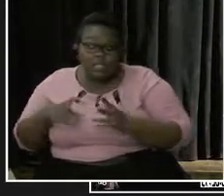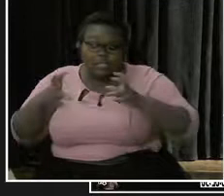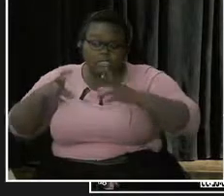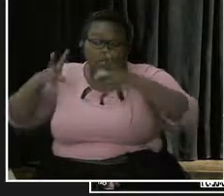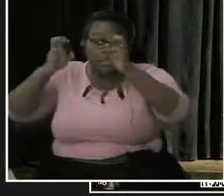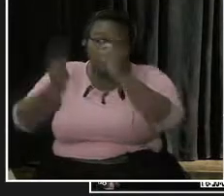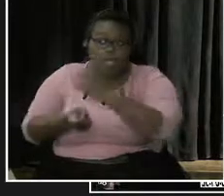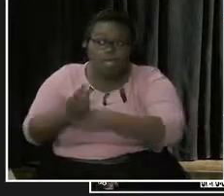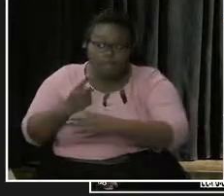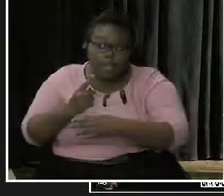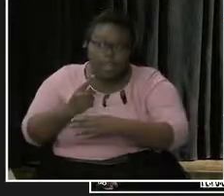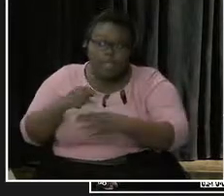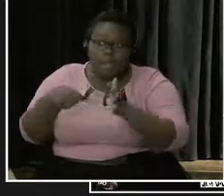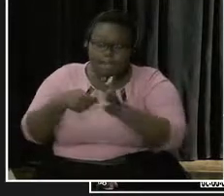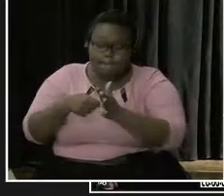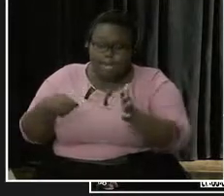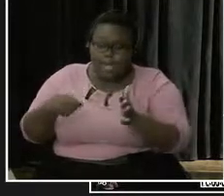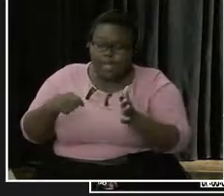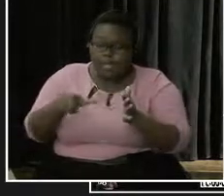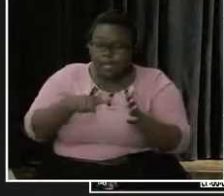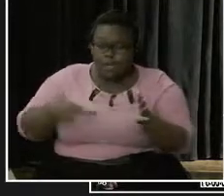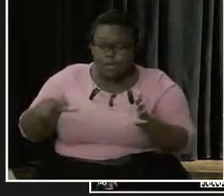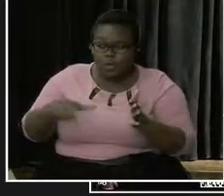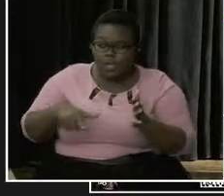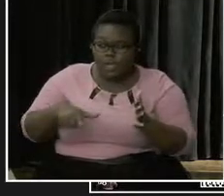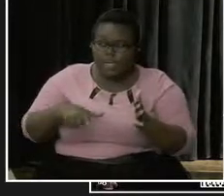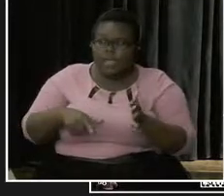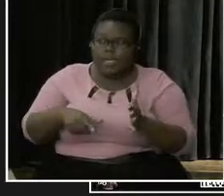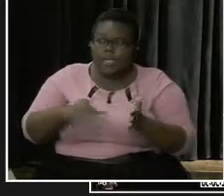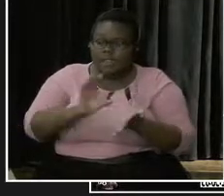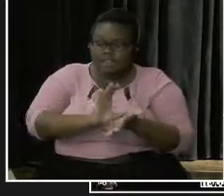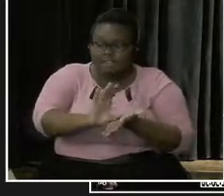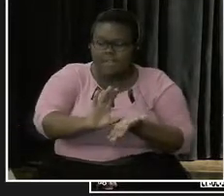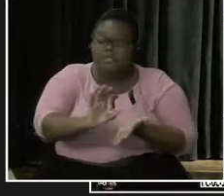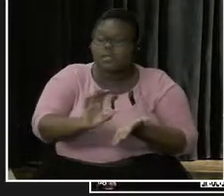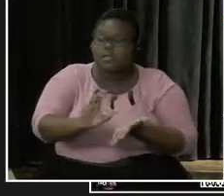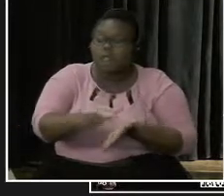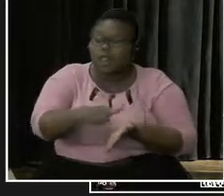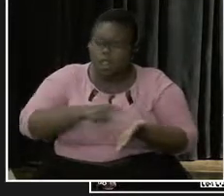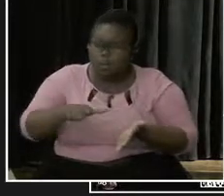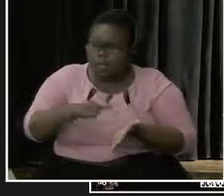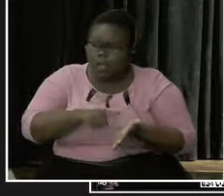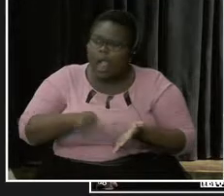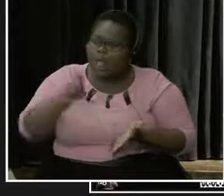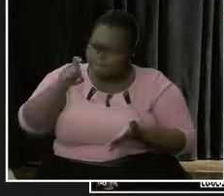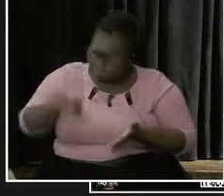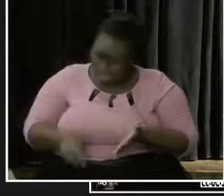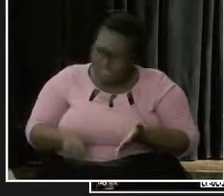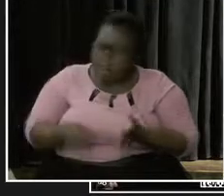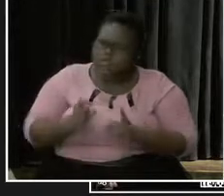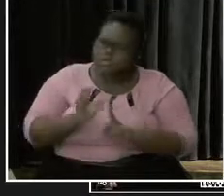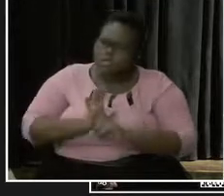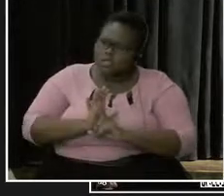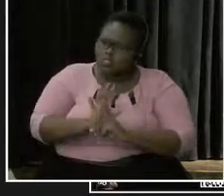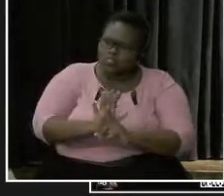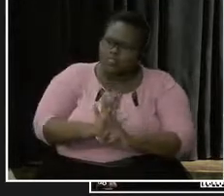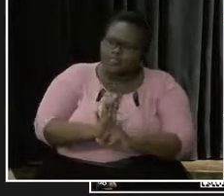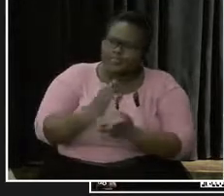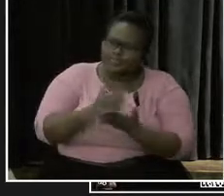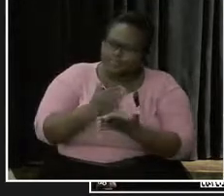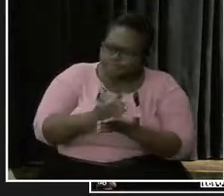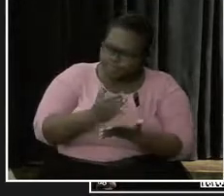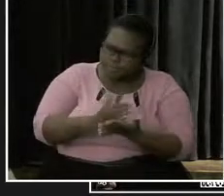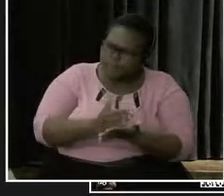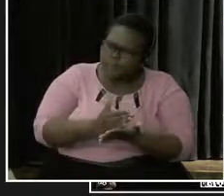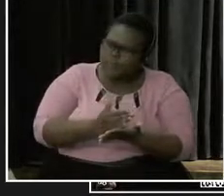the buy local, invest local, we collectively must get that document, and we must enforce it and make sure that